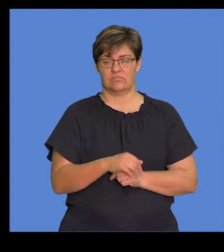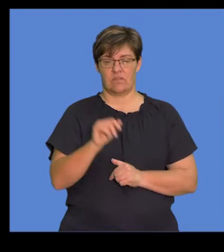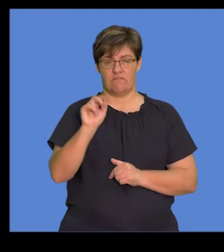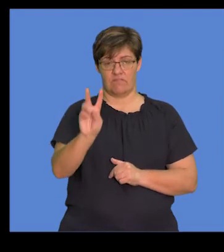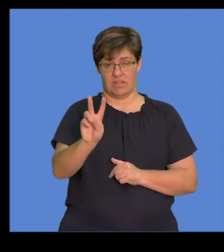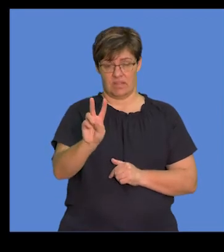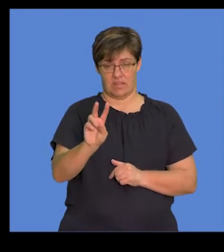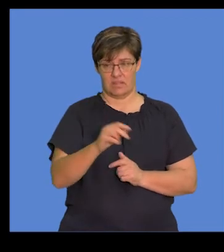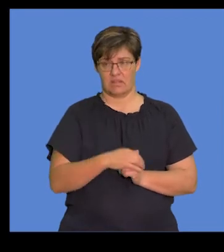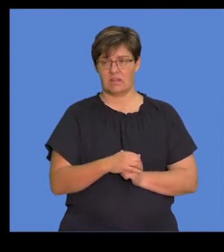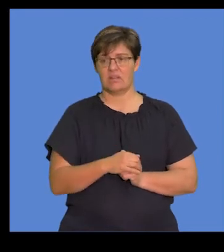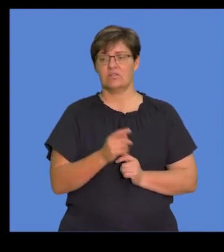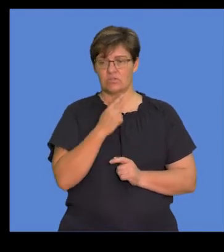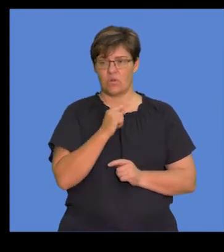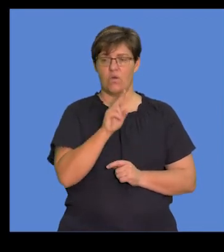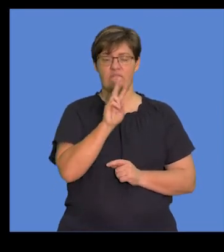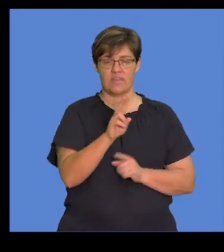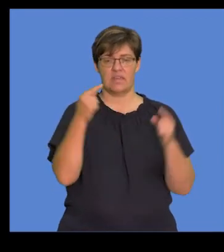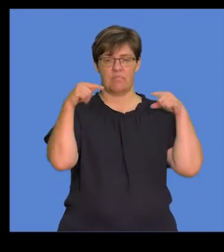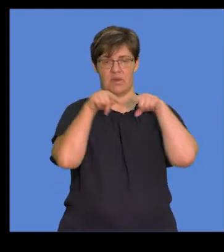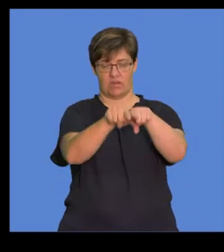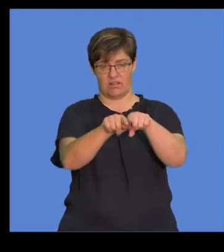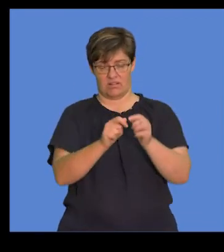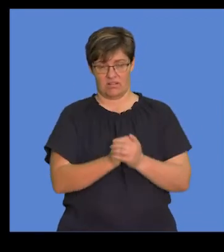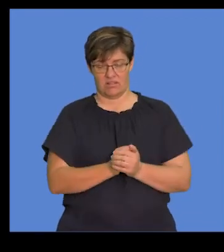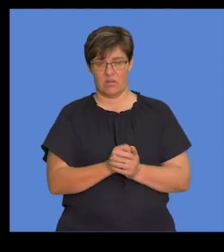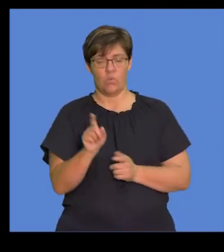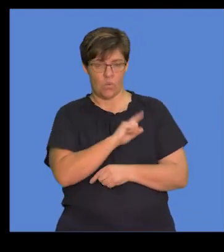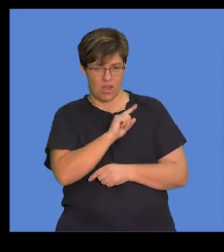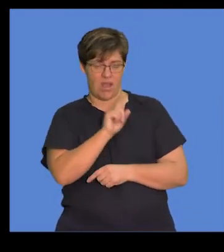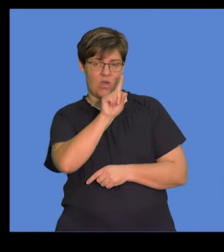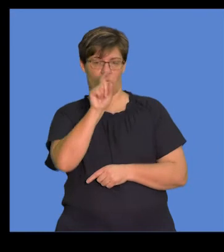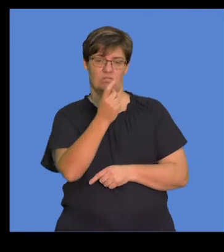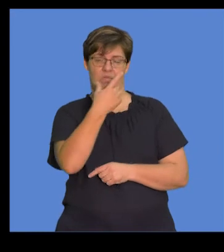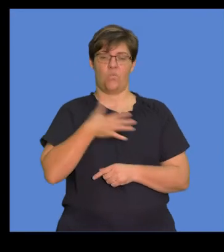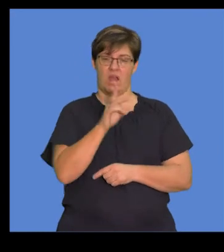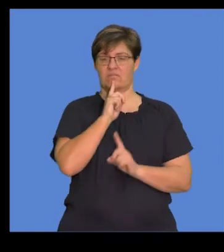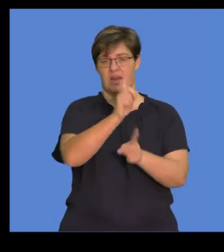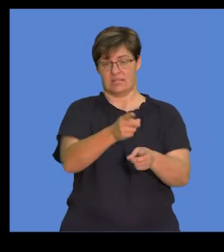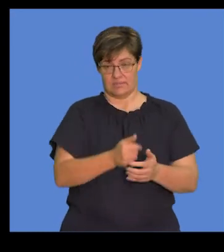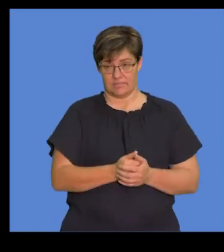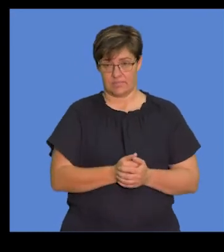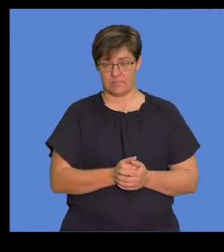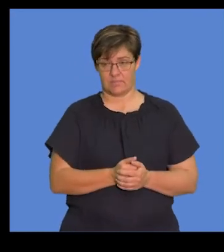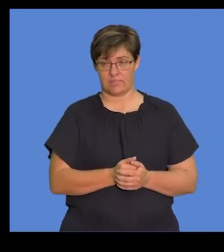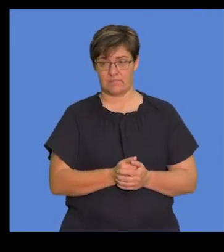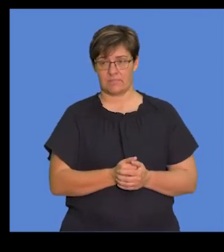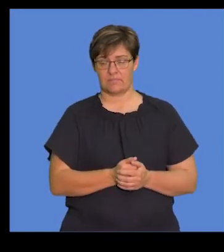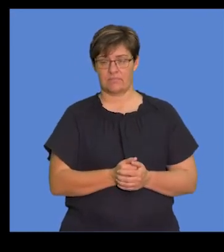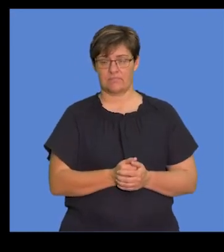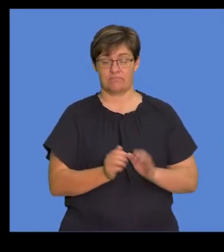14,65 volts. So we can think of this as V parallel because that's what the question wants from us.